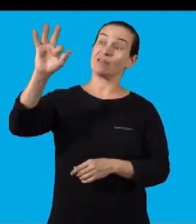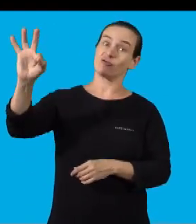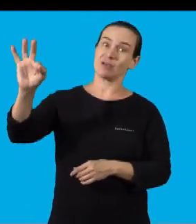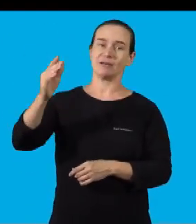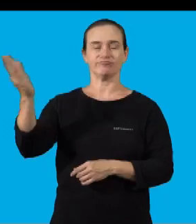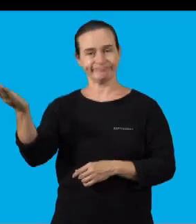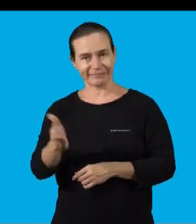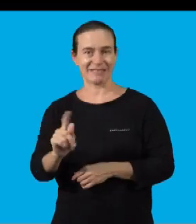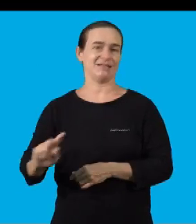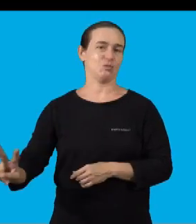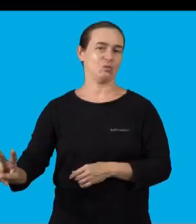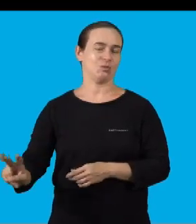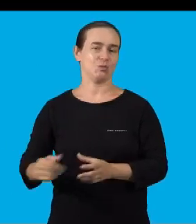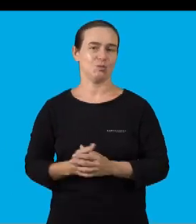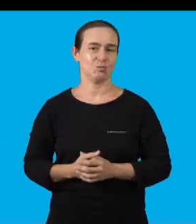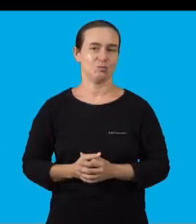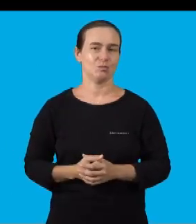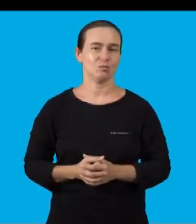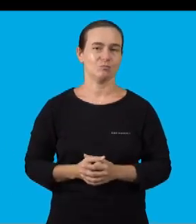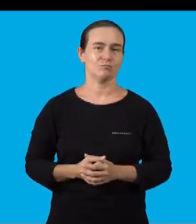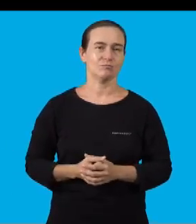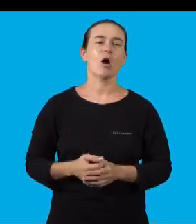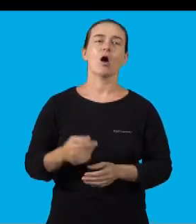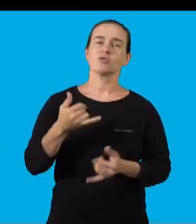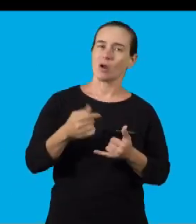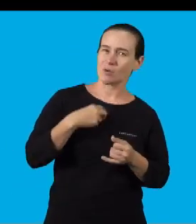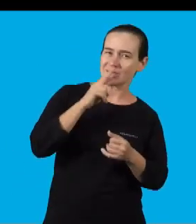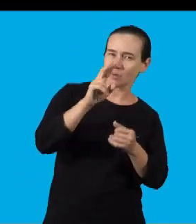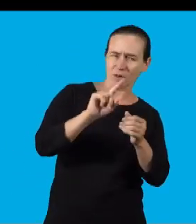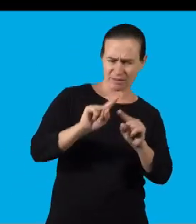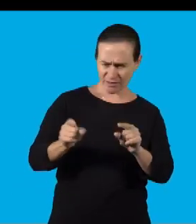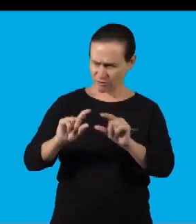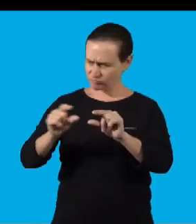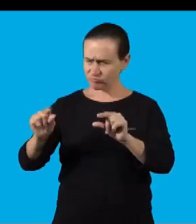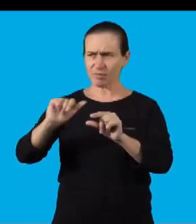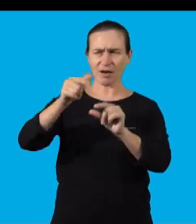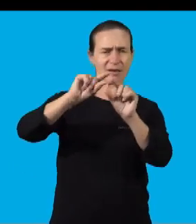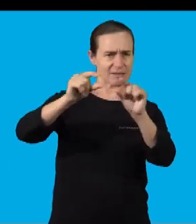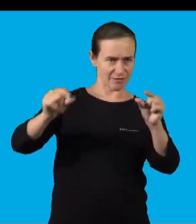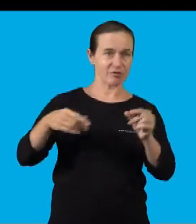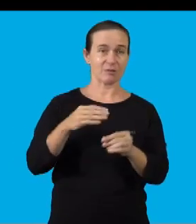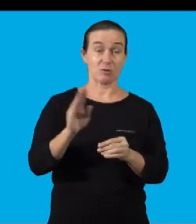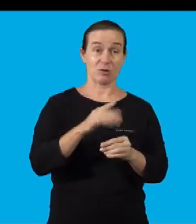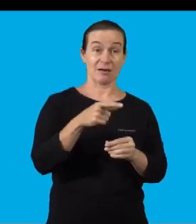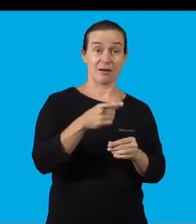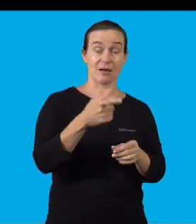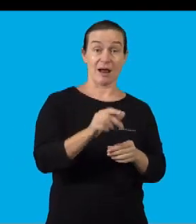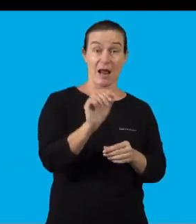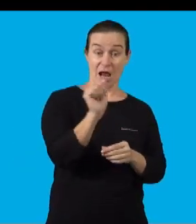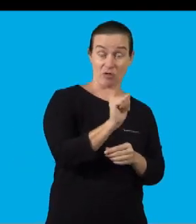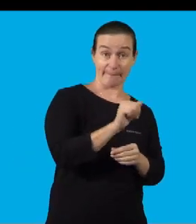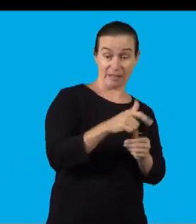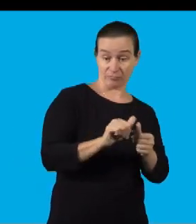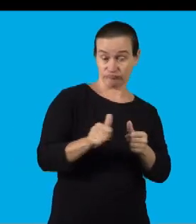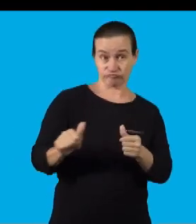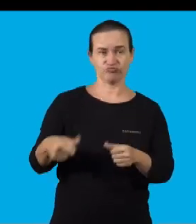T3 divided by T2. So immediately we can see that difference between an arithmetic sequence and a geometric sequence, because when